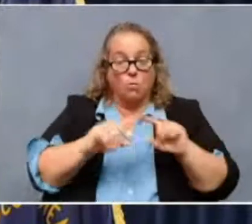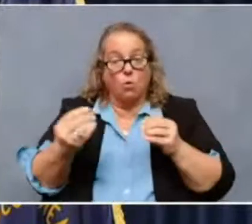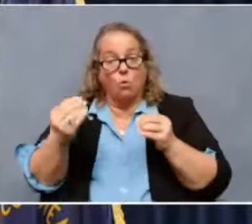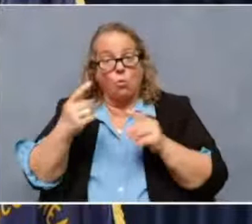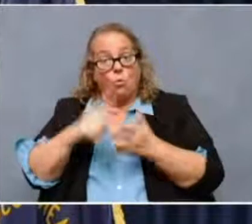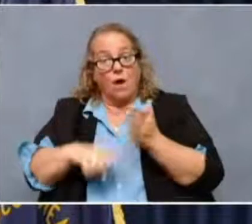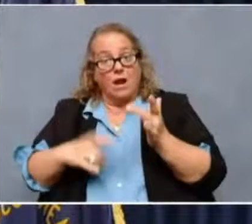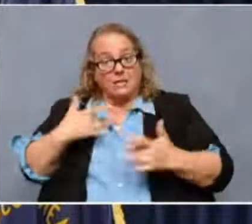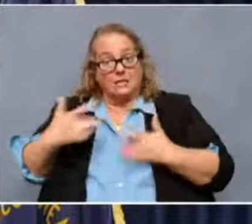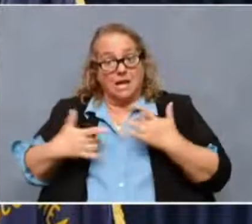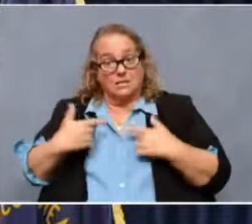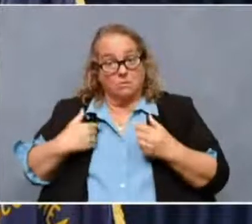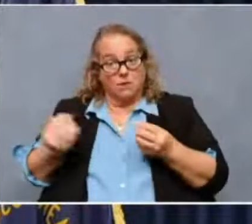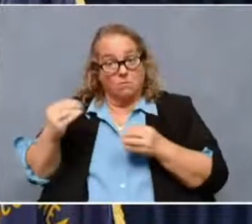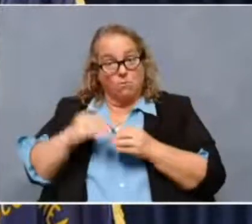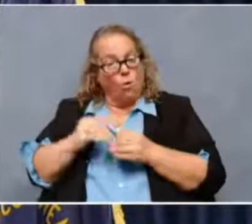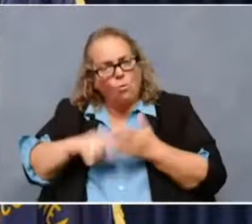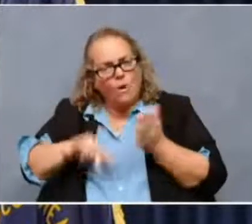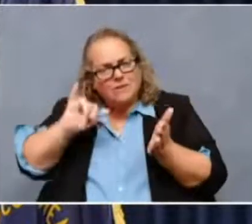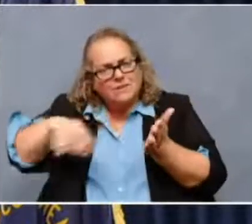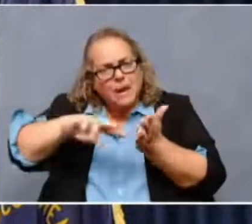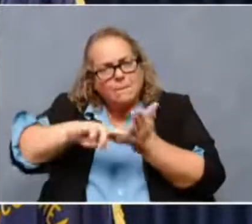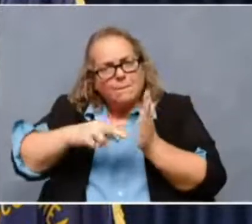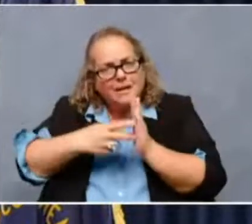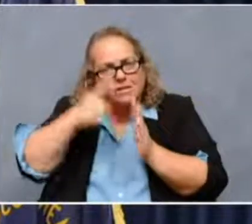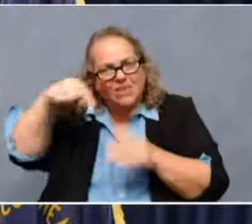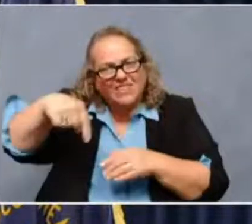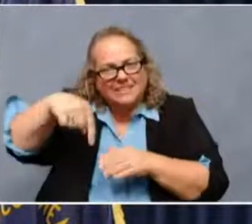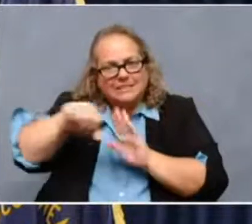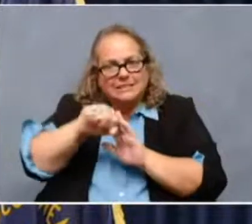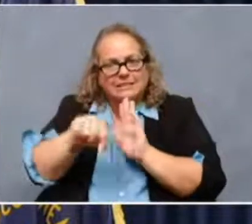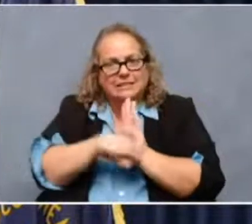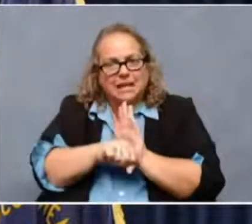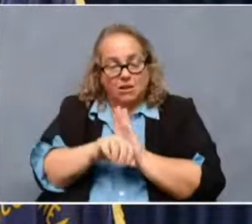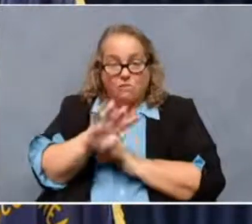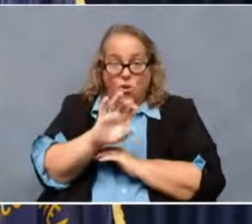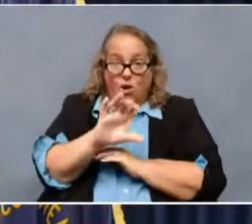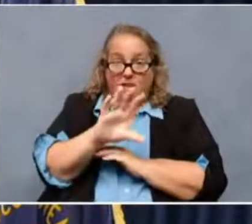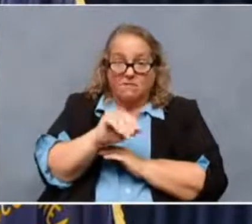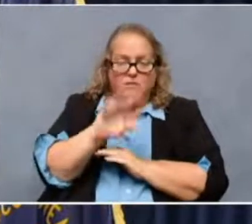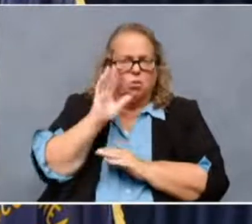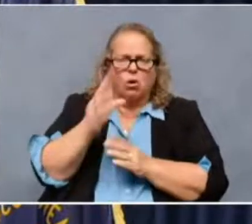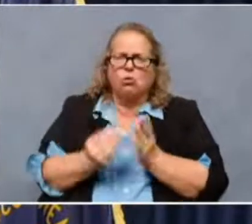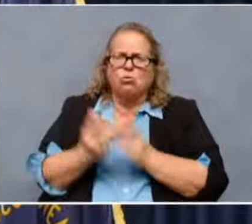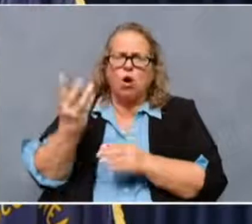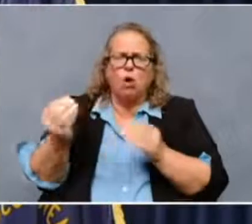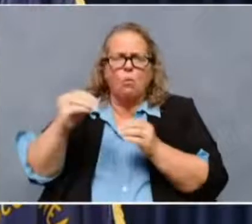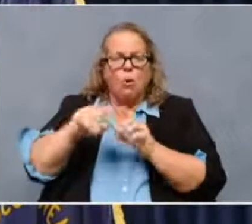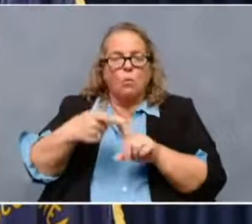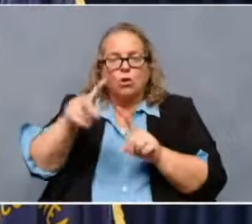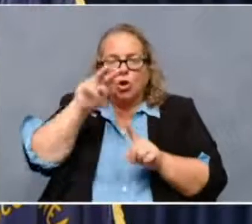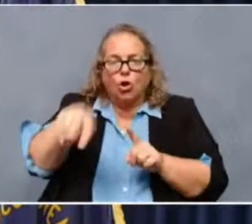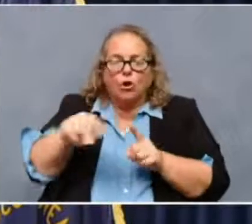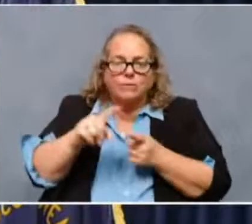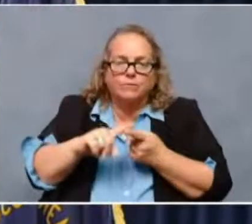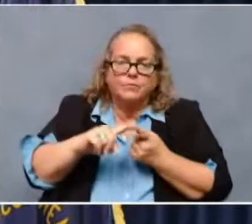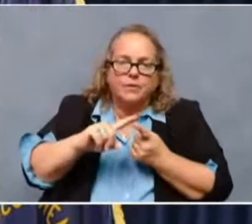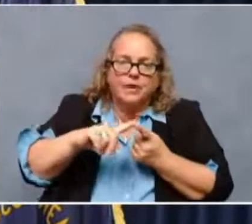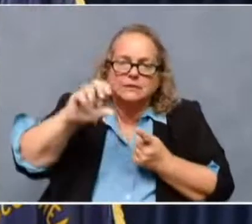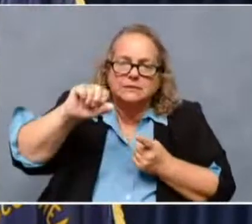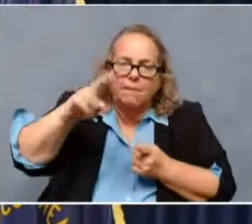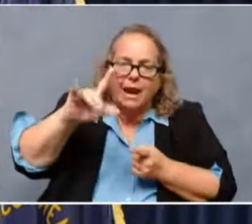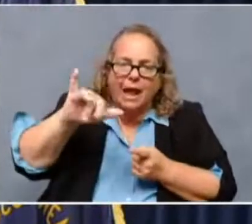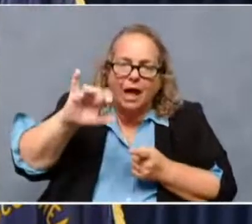means for the state. That 450, it's exponential when you look at suppliers, when you look at all the other things that come with